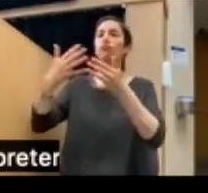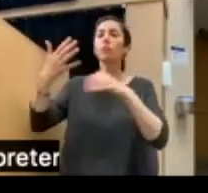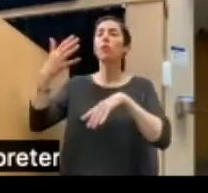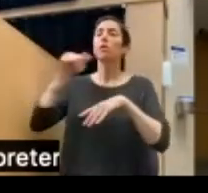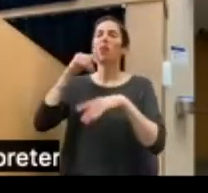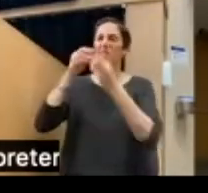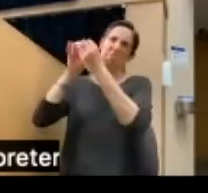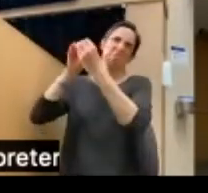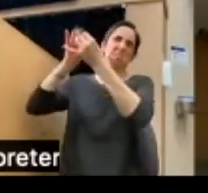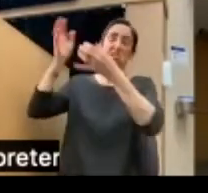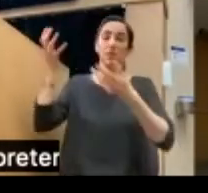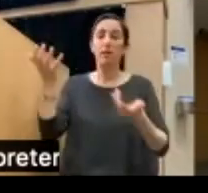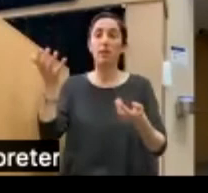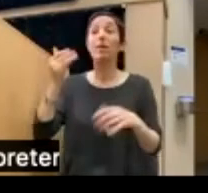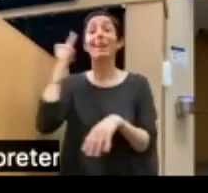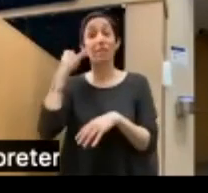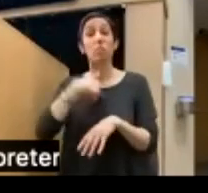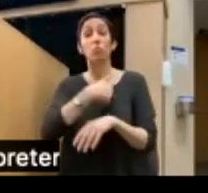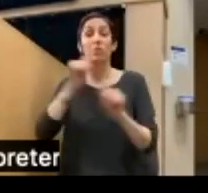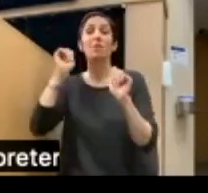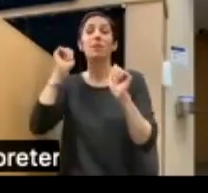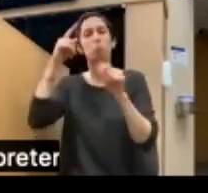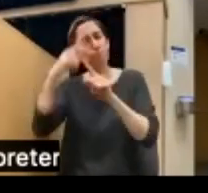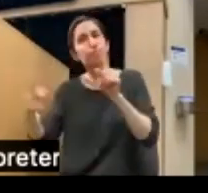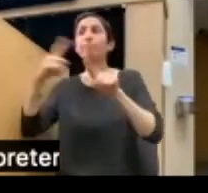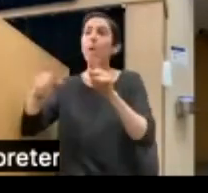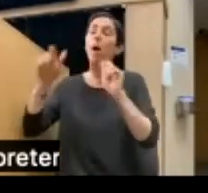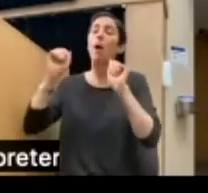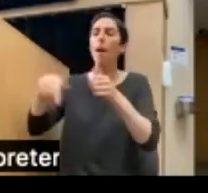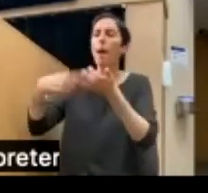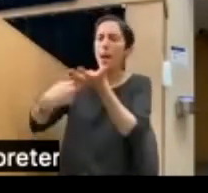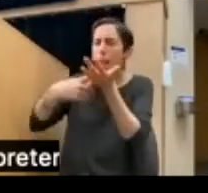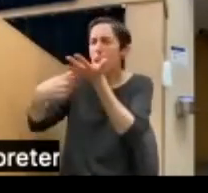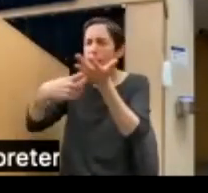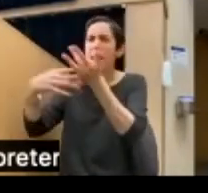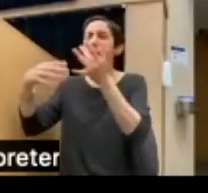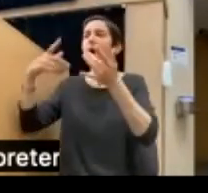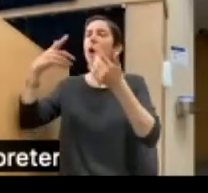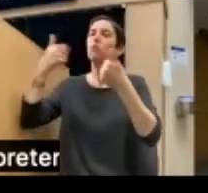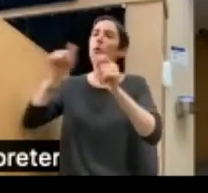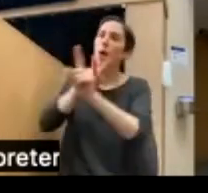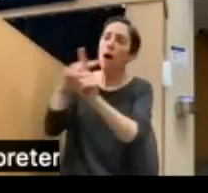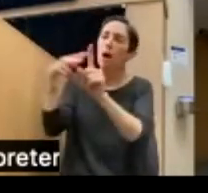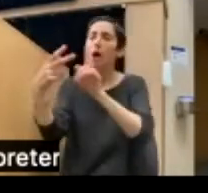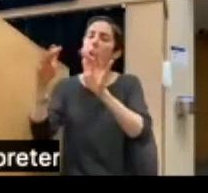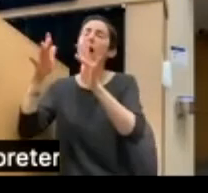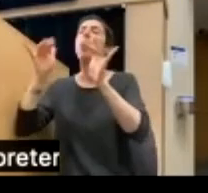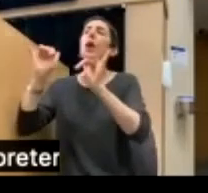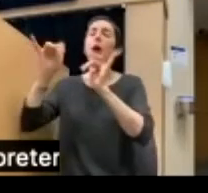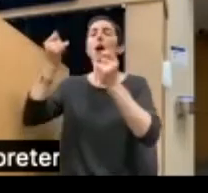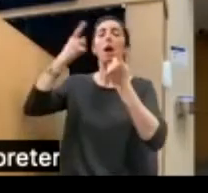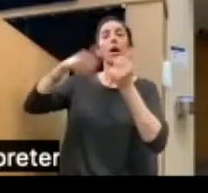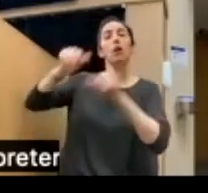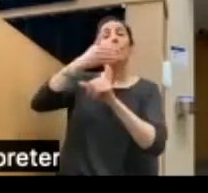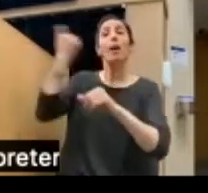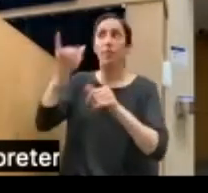actually better when we're able to work through differences. But of course, you know, our